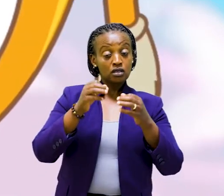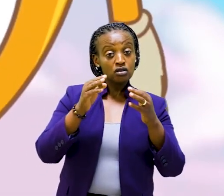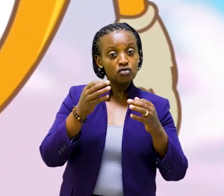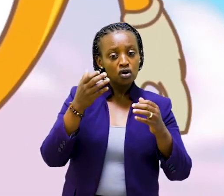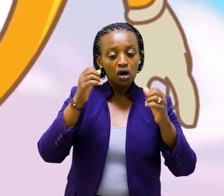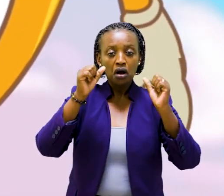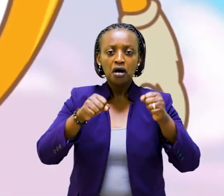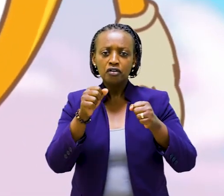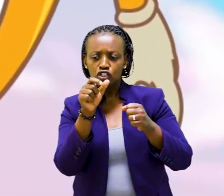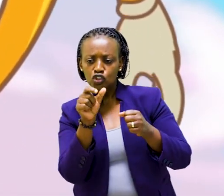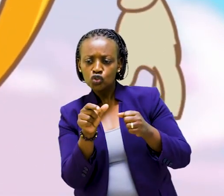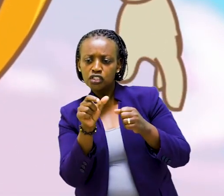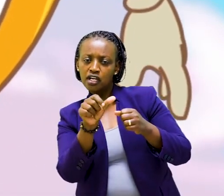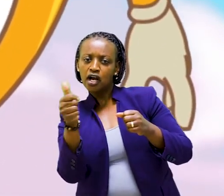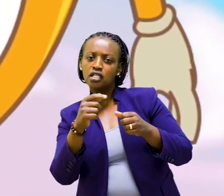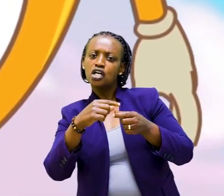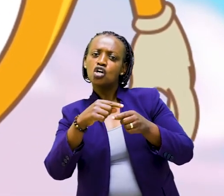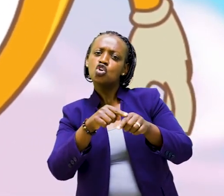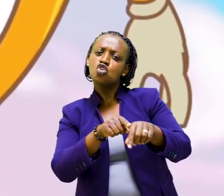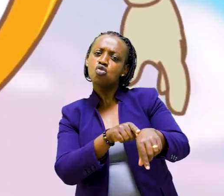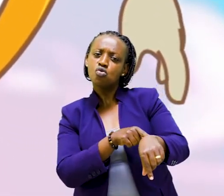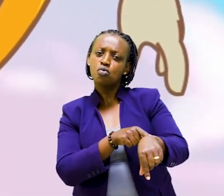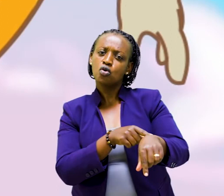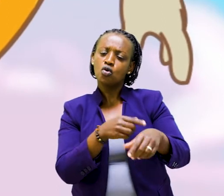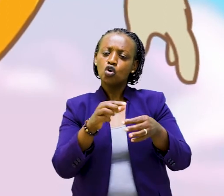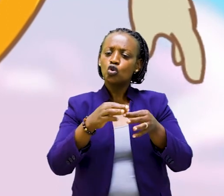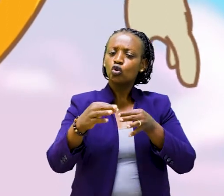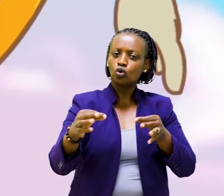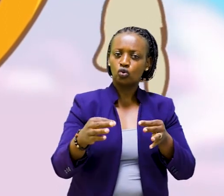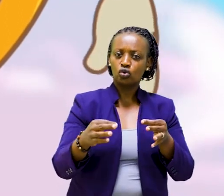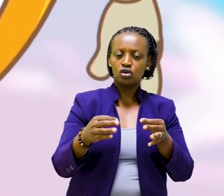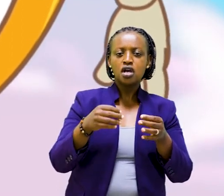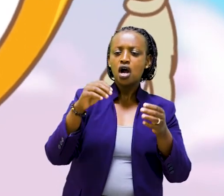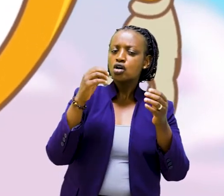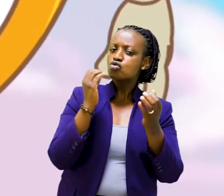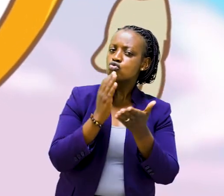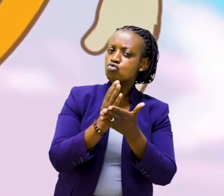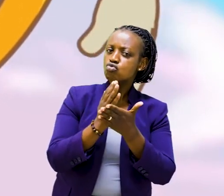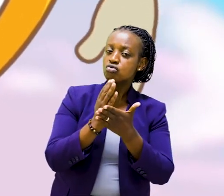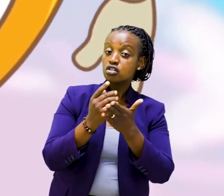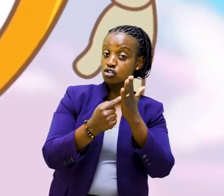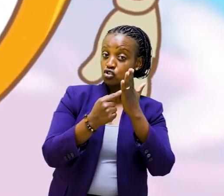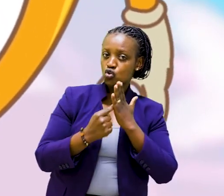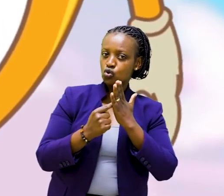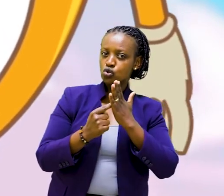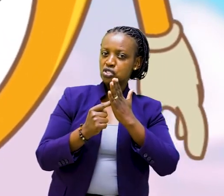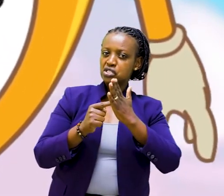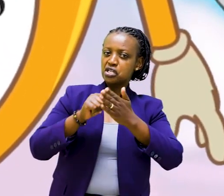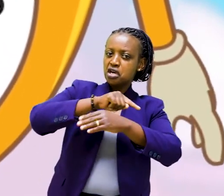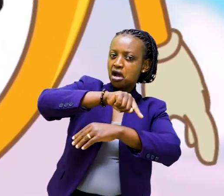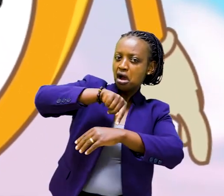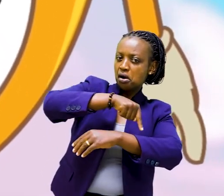hands. One of them is short, the other one is long. Excellent. The short hand